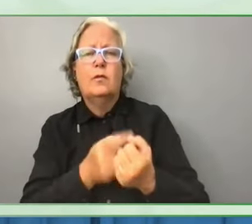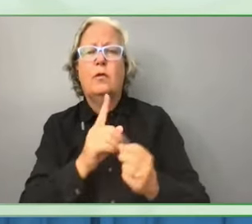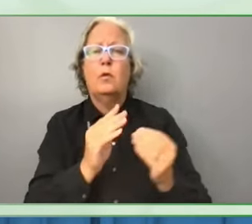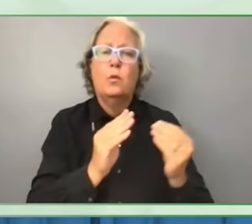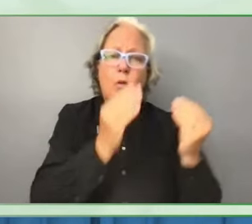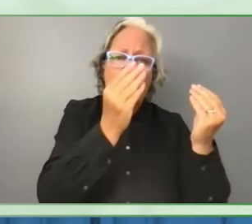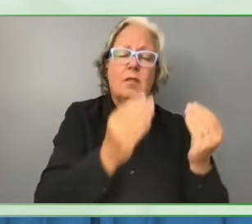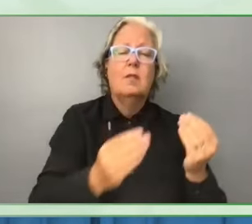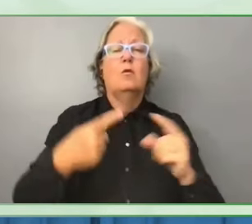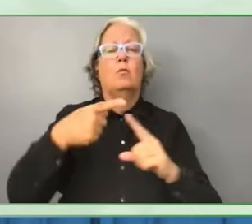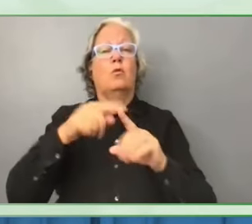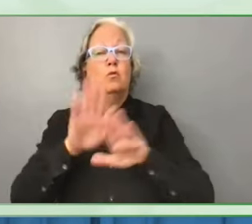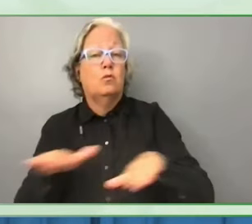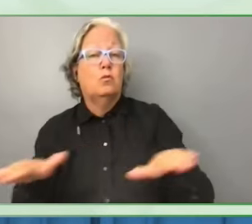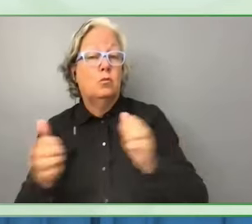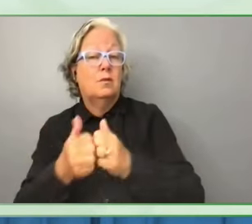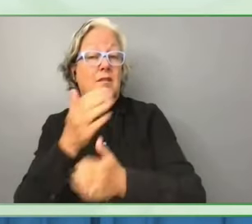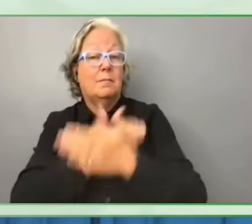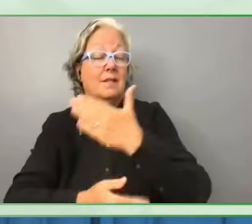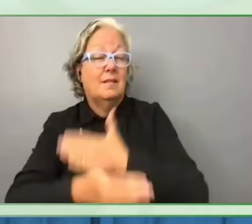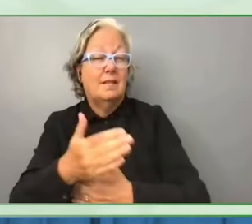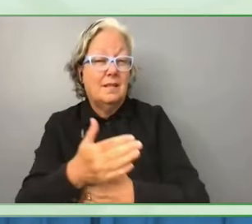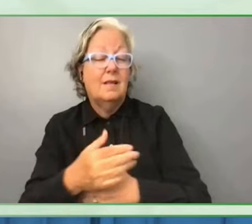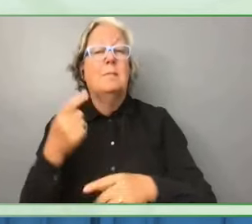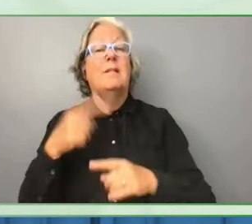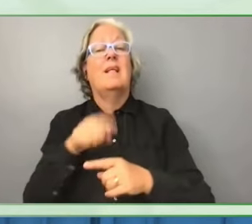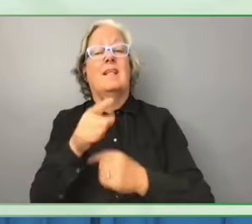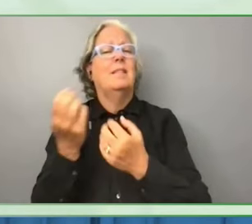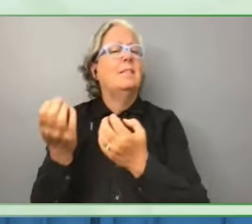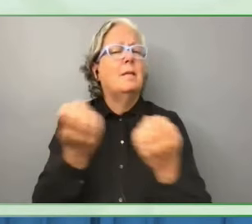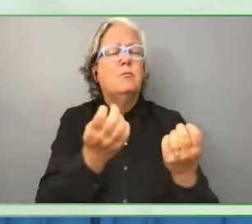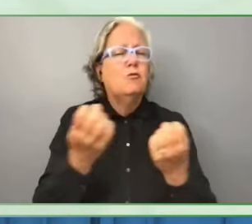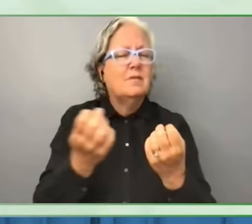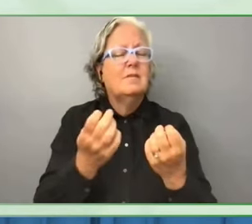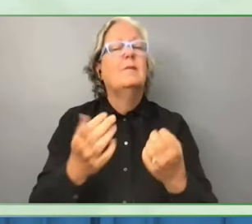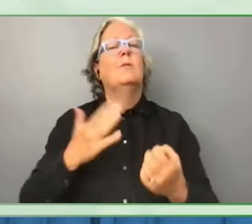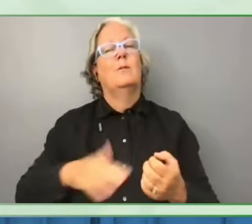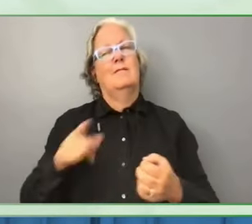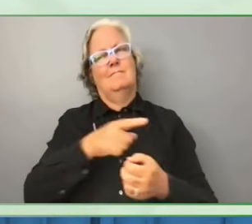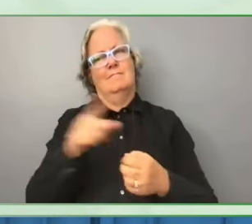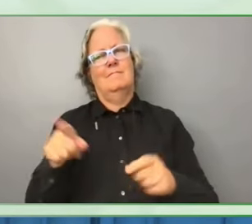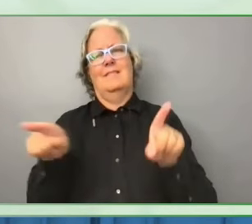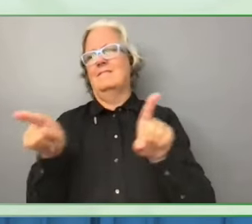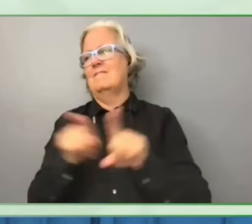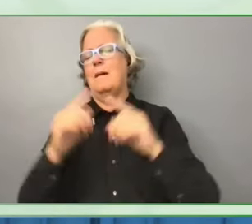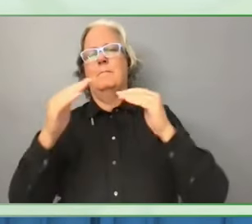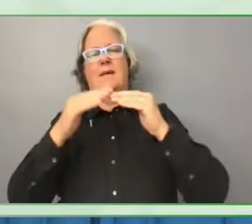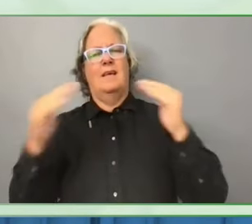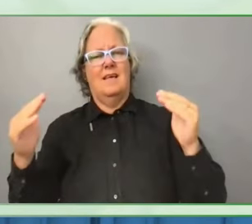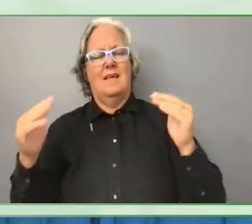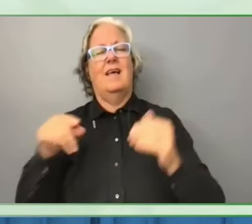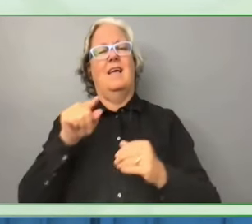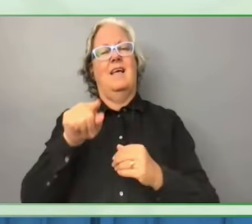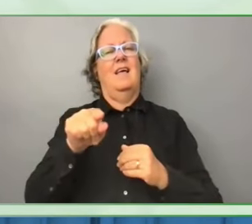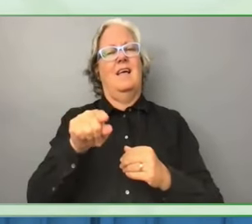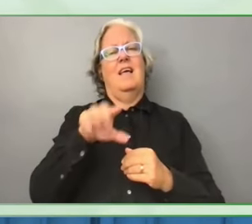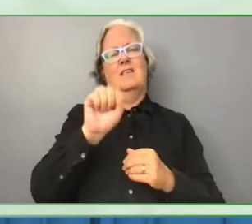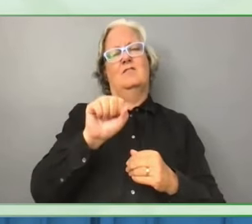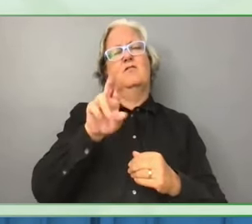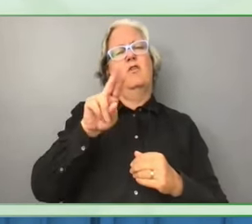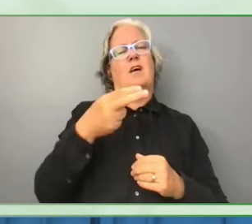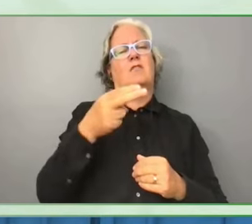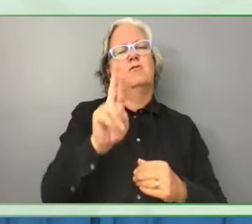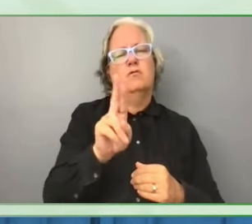with disability and affected by leprosy to have the same access to HR. Thank you. And I